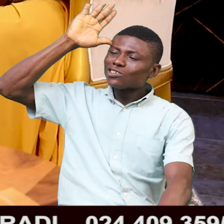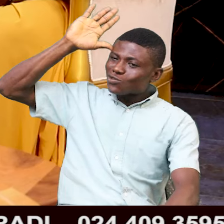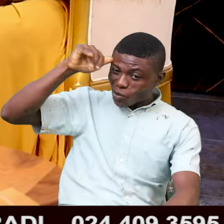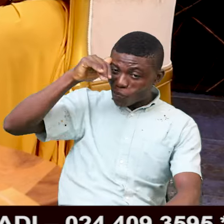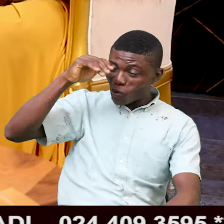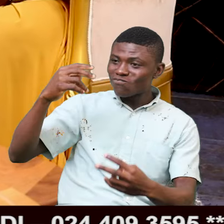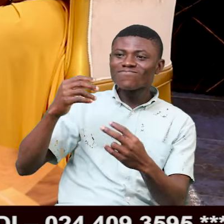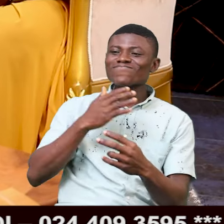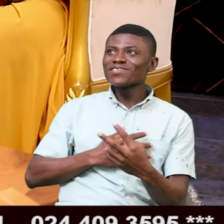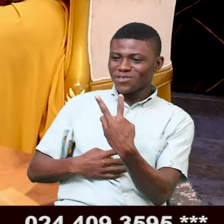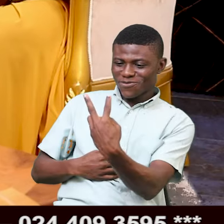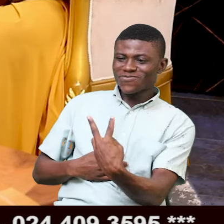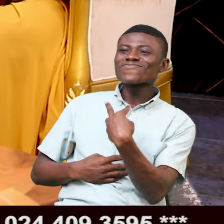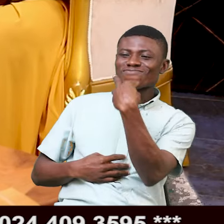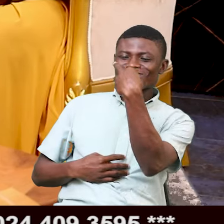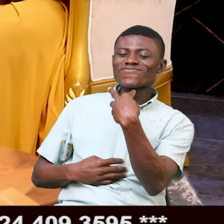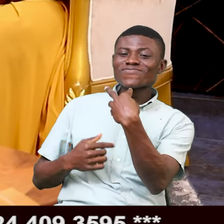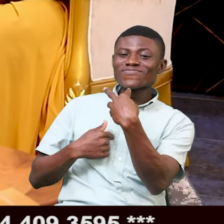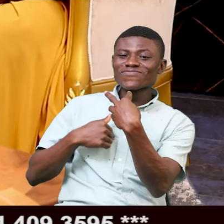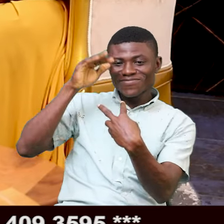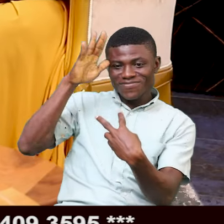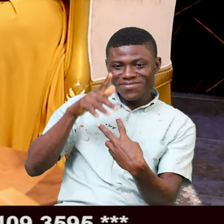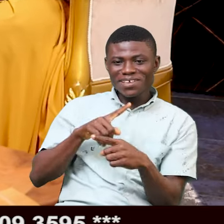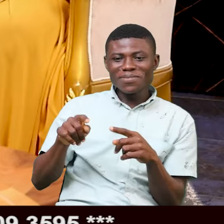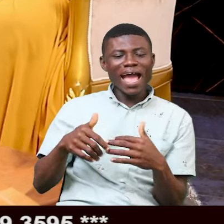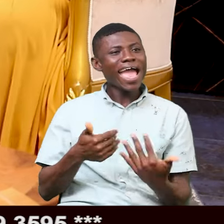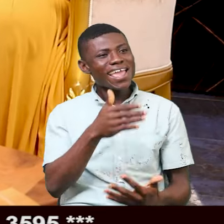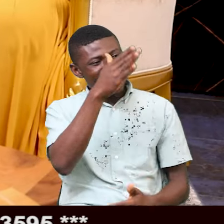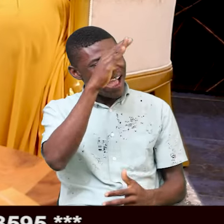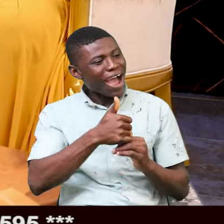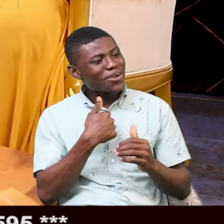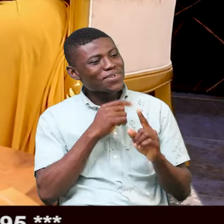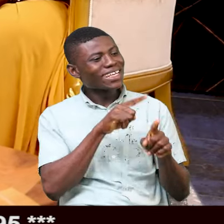Patch of shame, any. Oh, he's stop one. He's very stubborn.